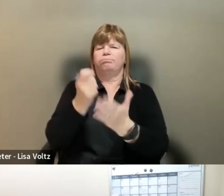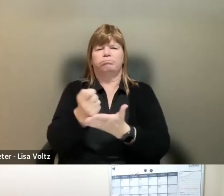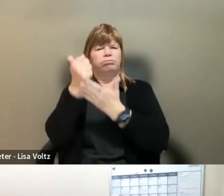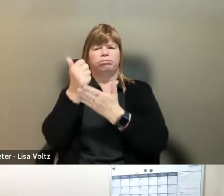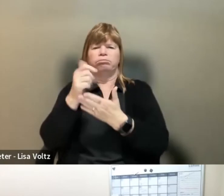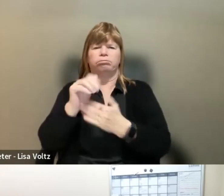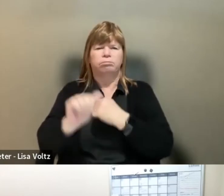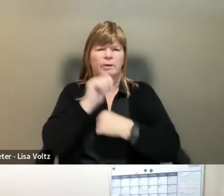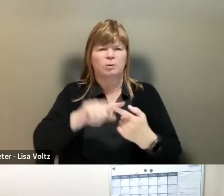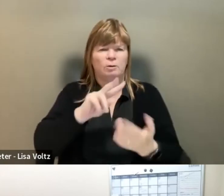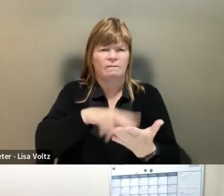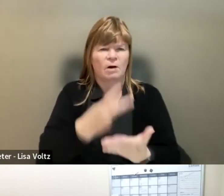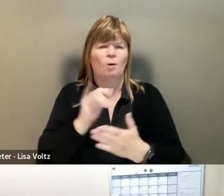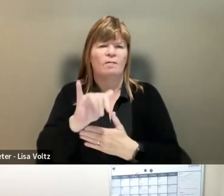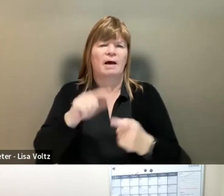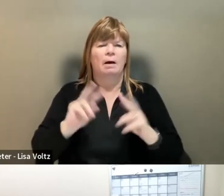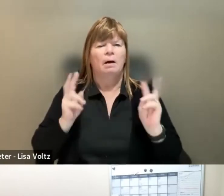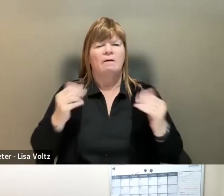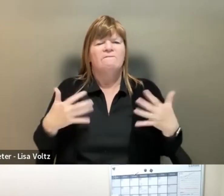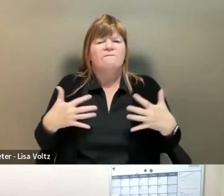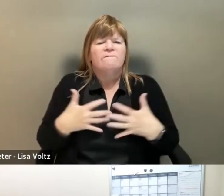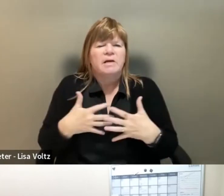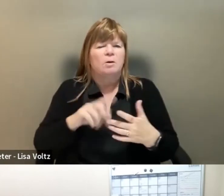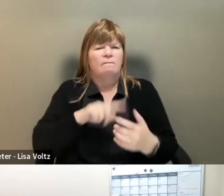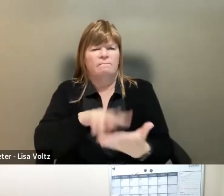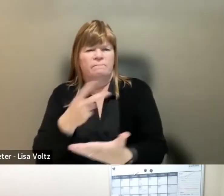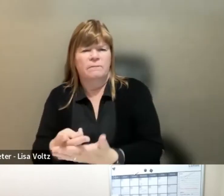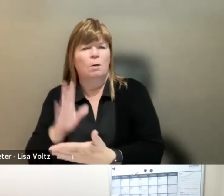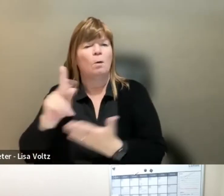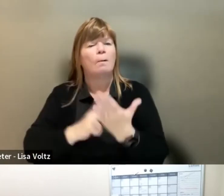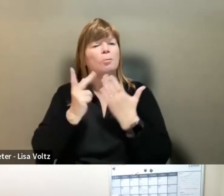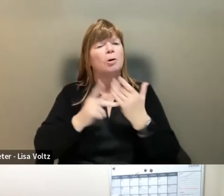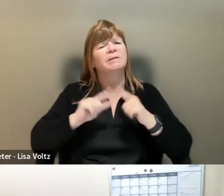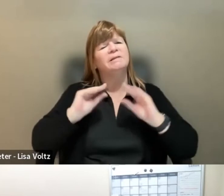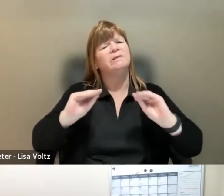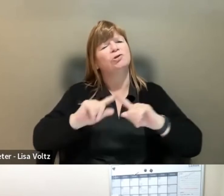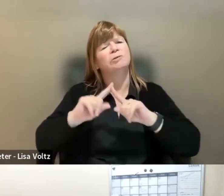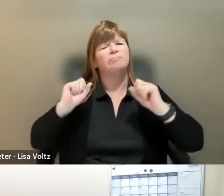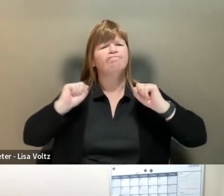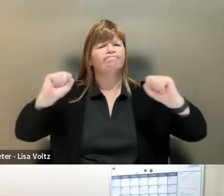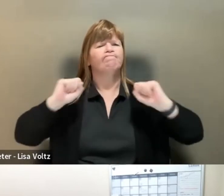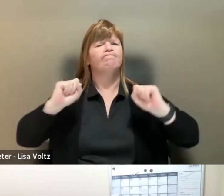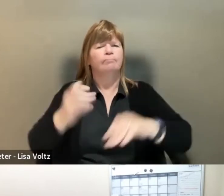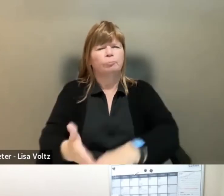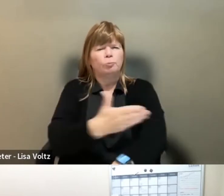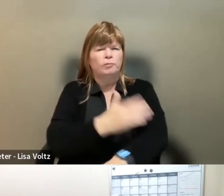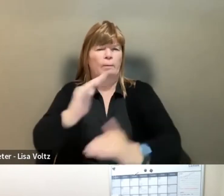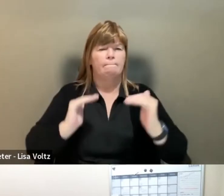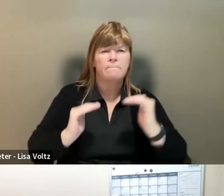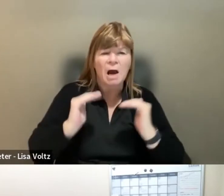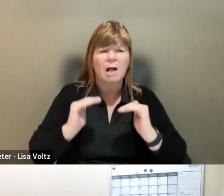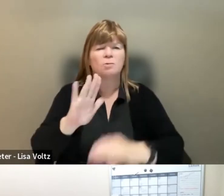or that fear of falling. And these programs teach exercises to help improve balance and